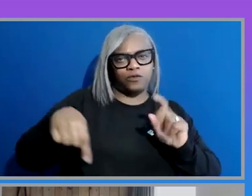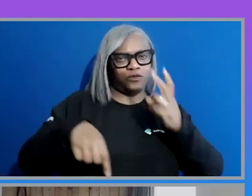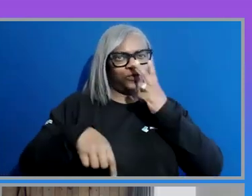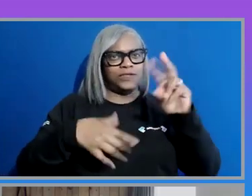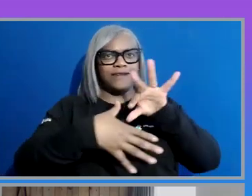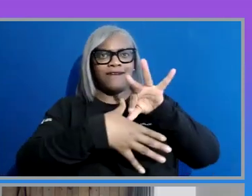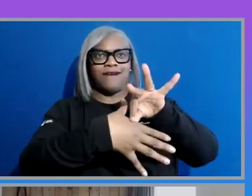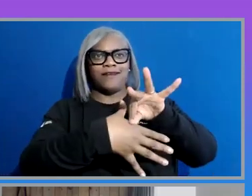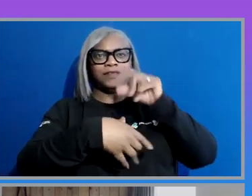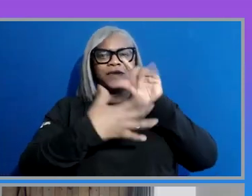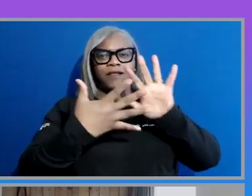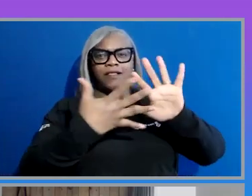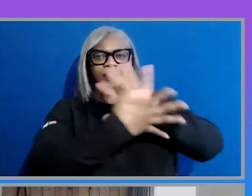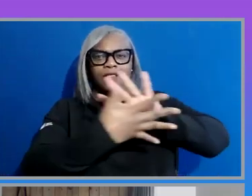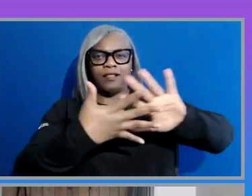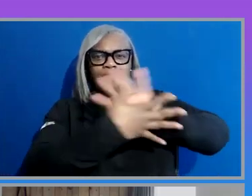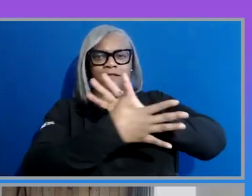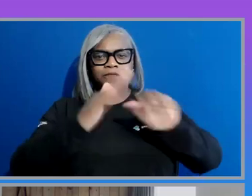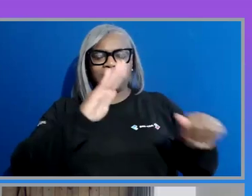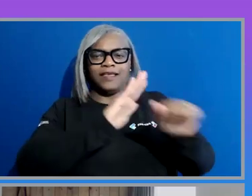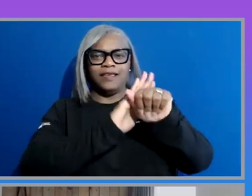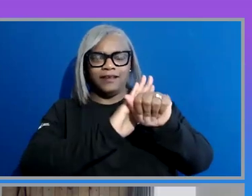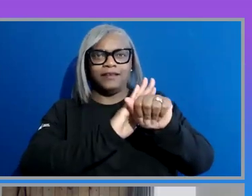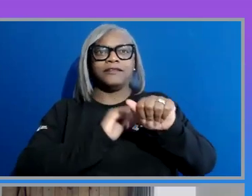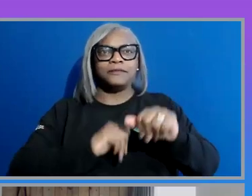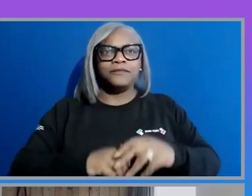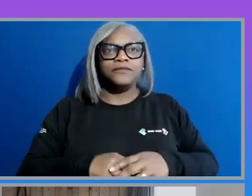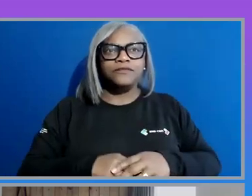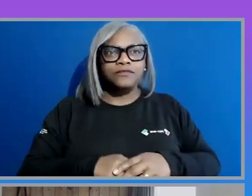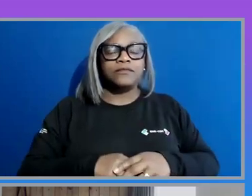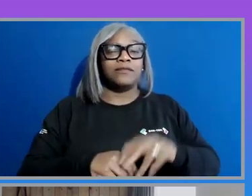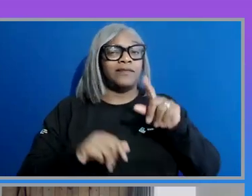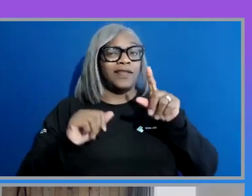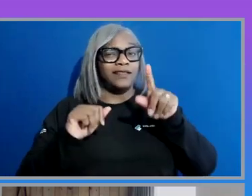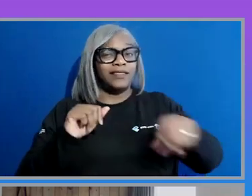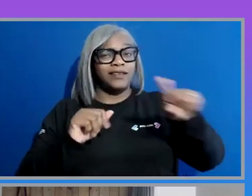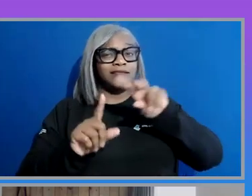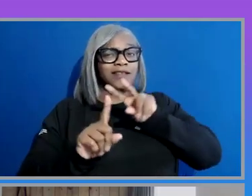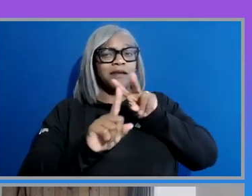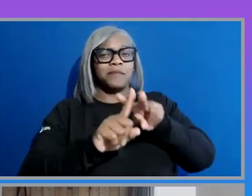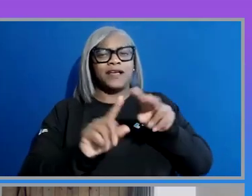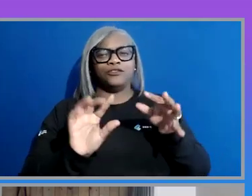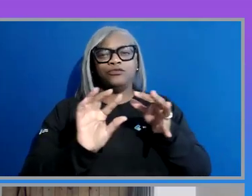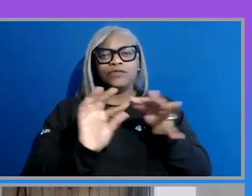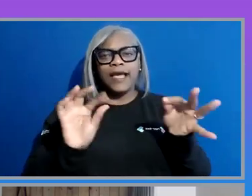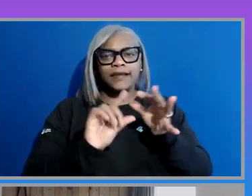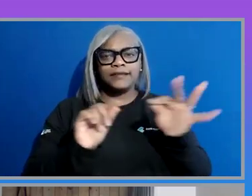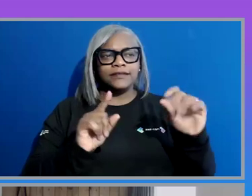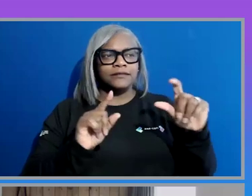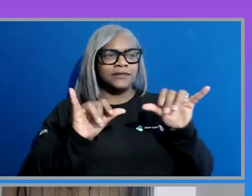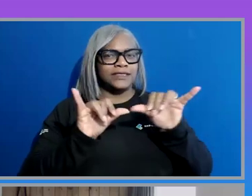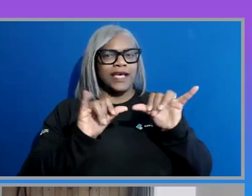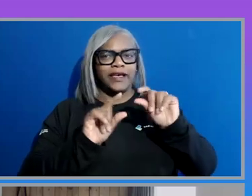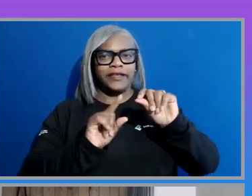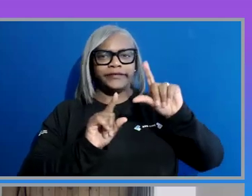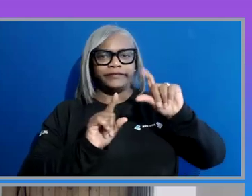overflow is hidden. This also mostly applies to text resizing as well. While